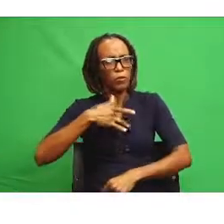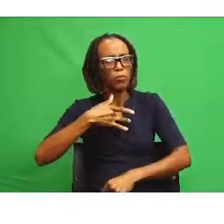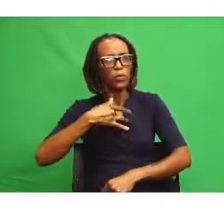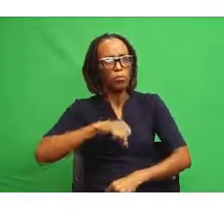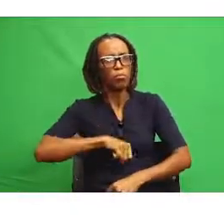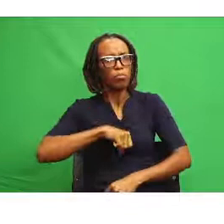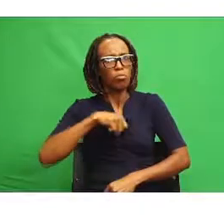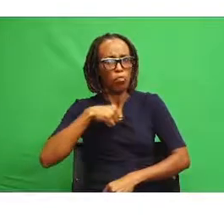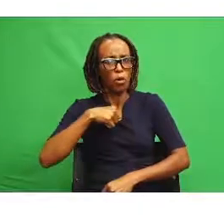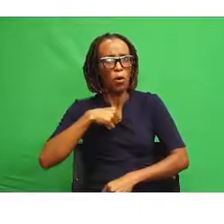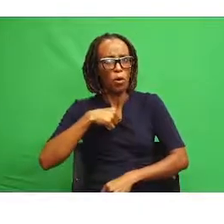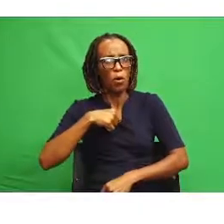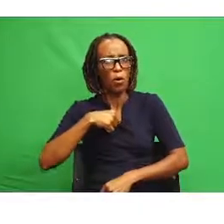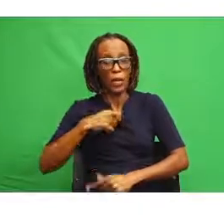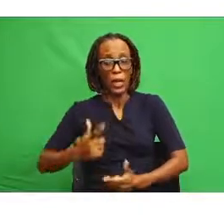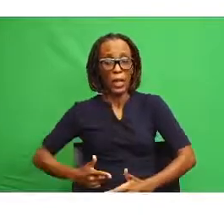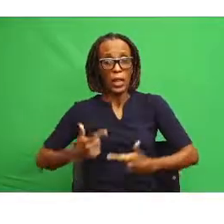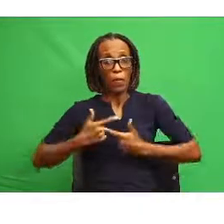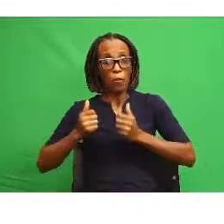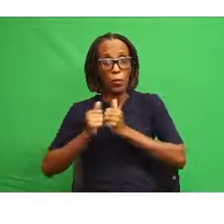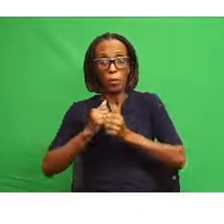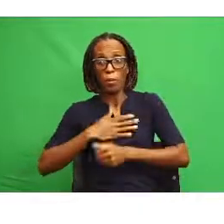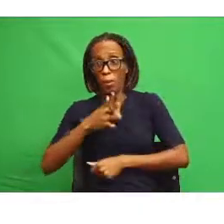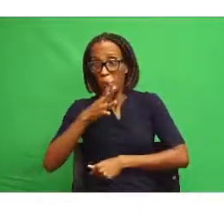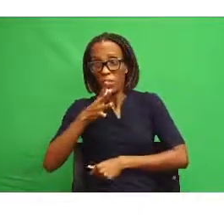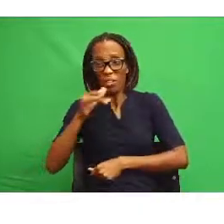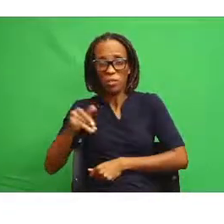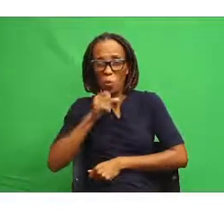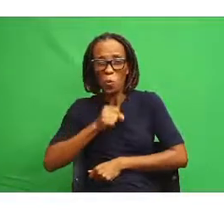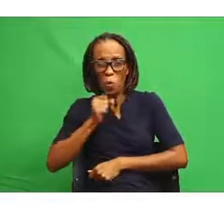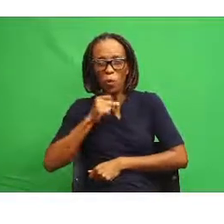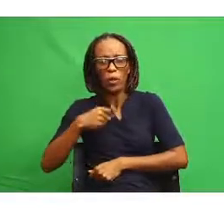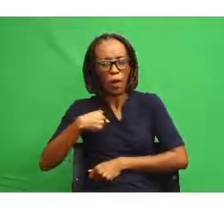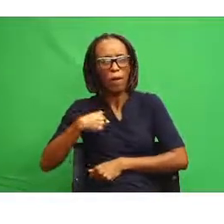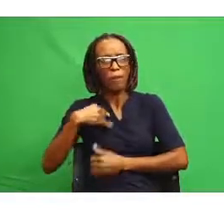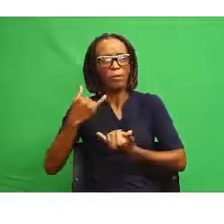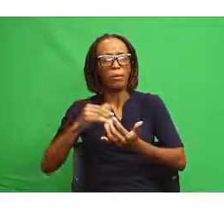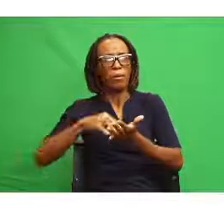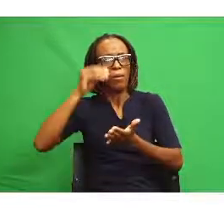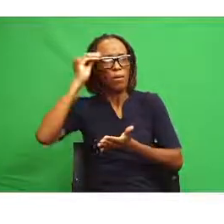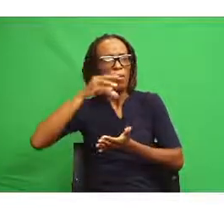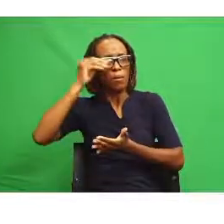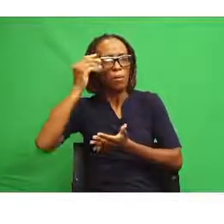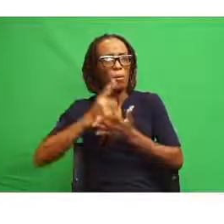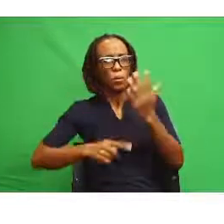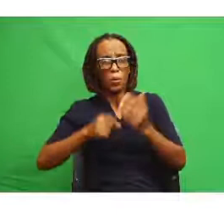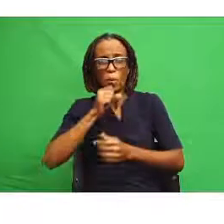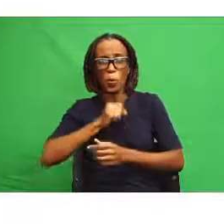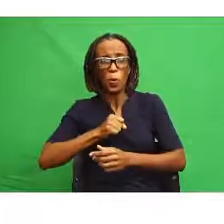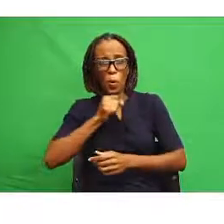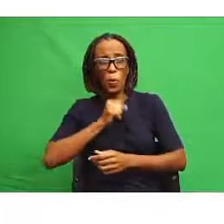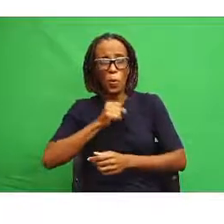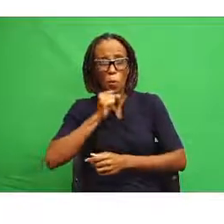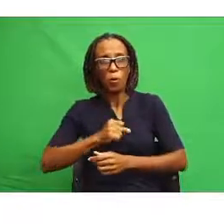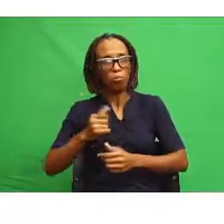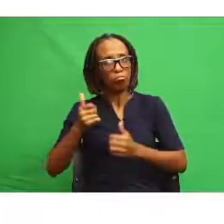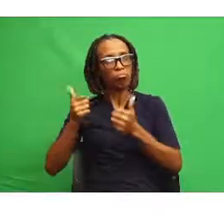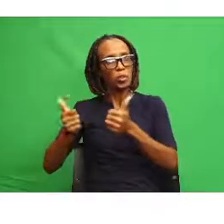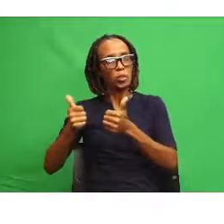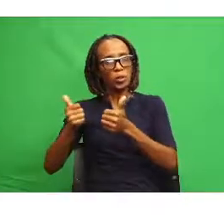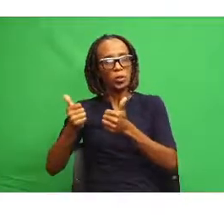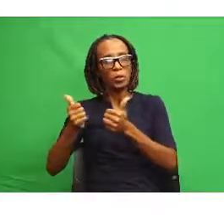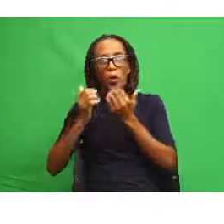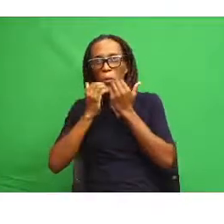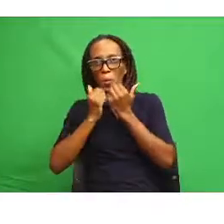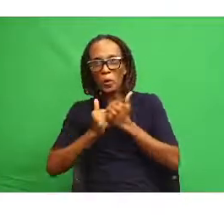my living space with my elderly mother, I have come to the realization that old age is precious. It's a